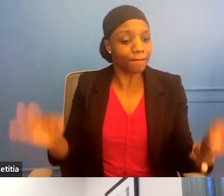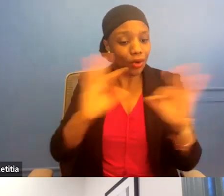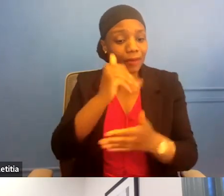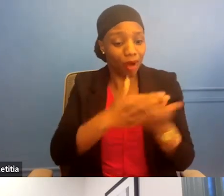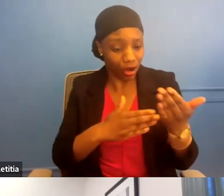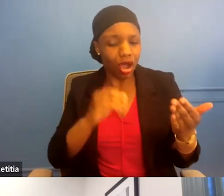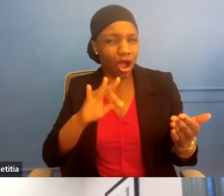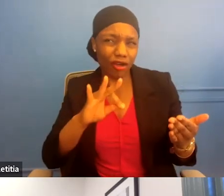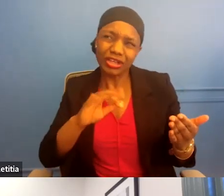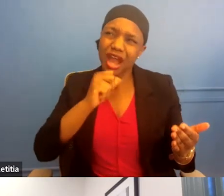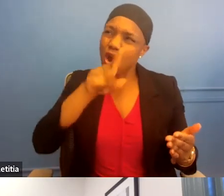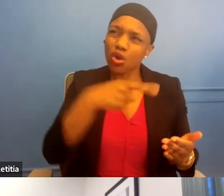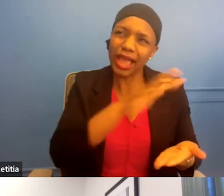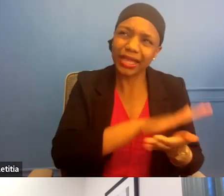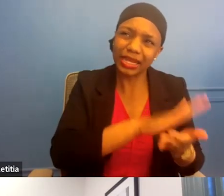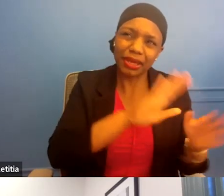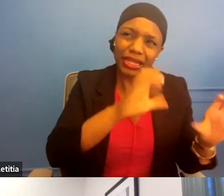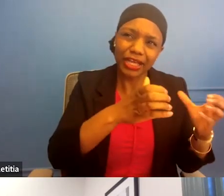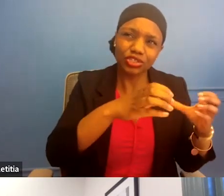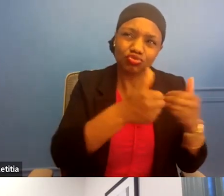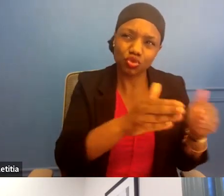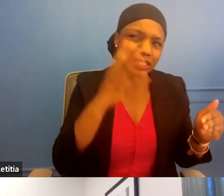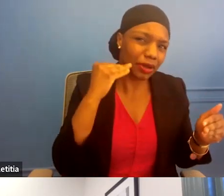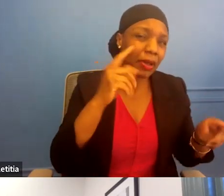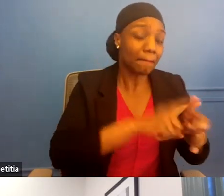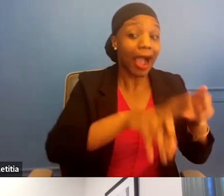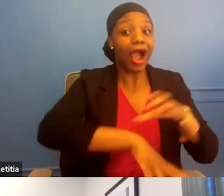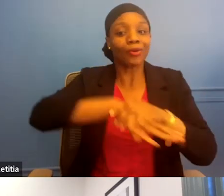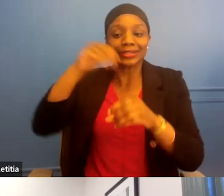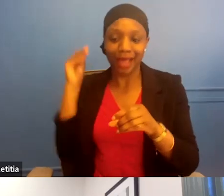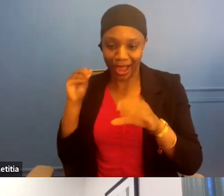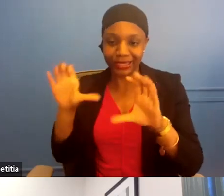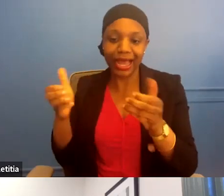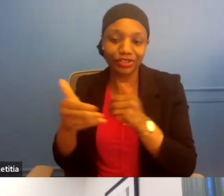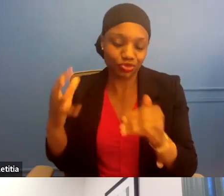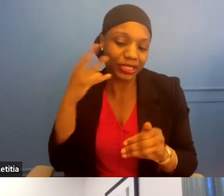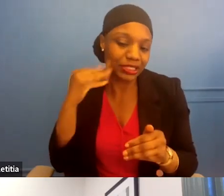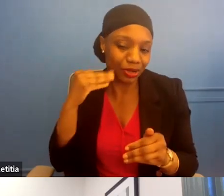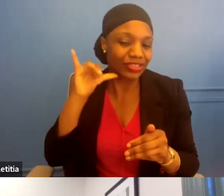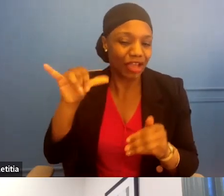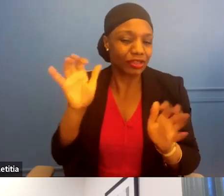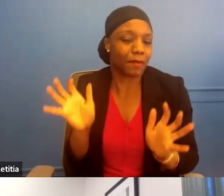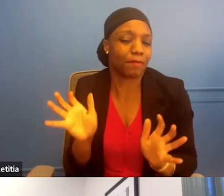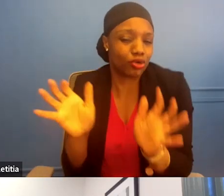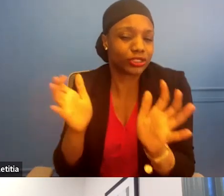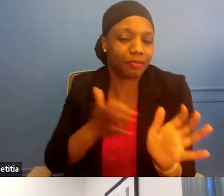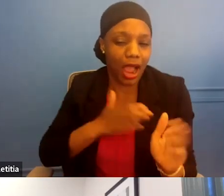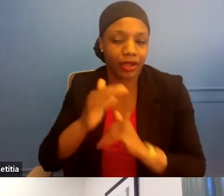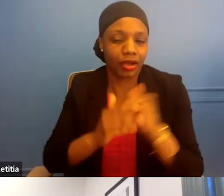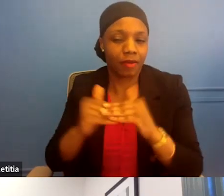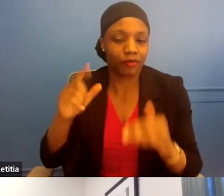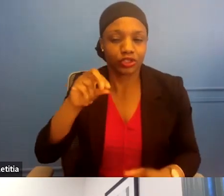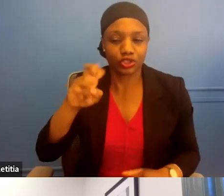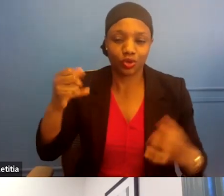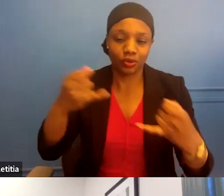academic classroom experience, but outside of the classroom experience, that to me was a tremendous resource in pushing my boundaries. Well,